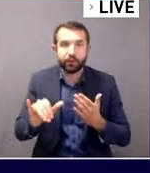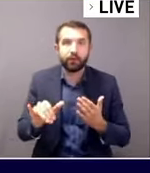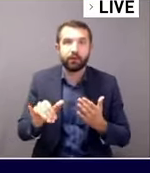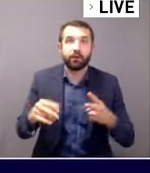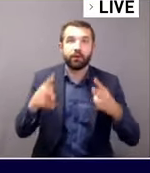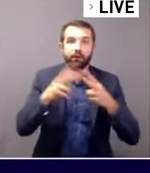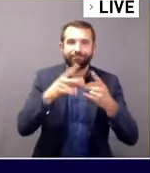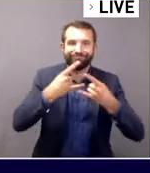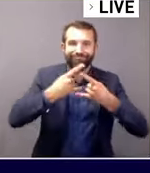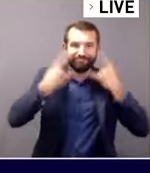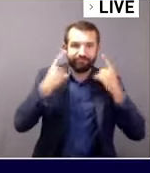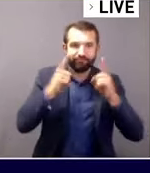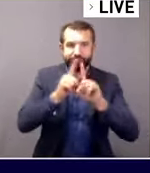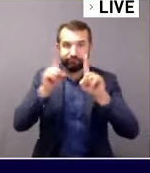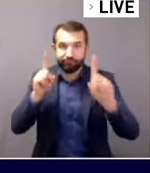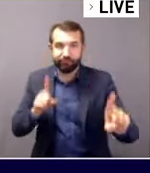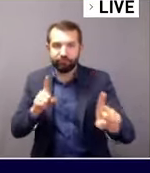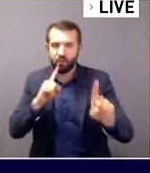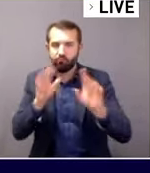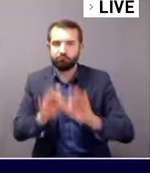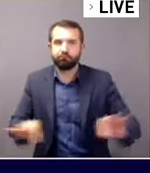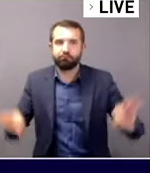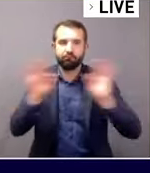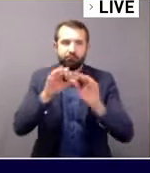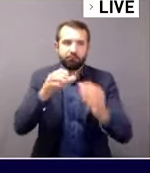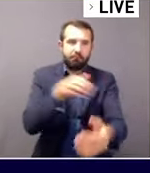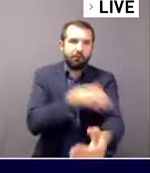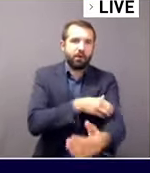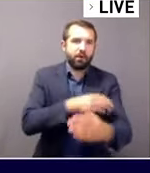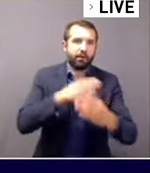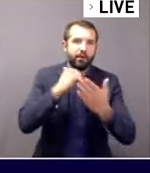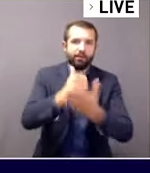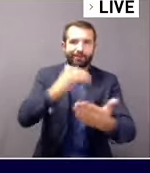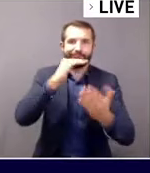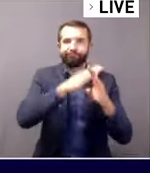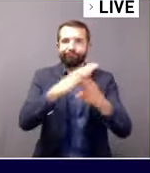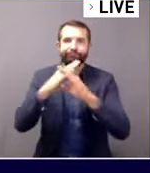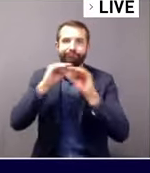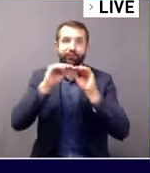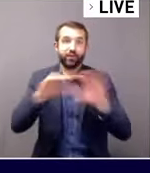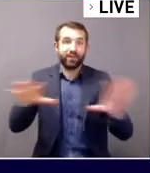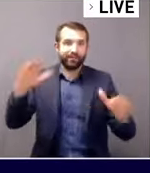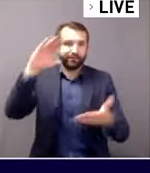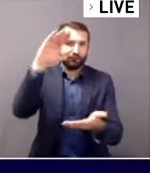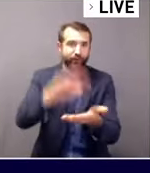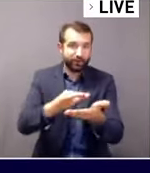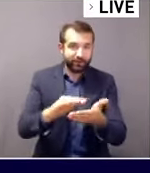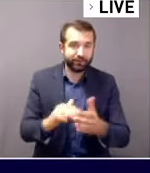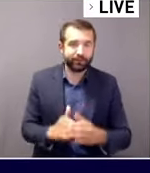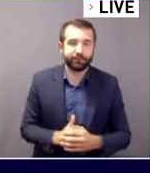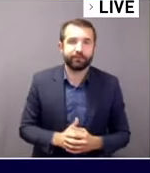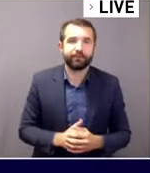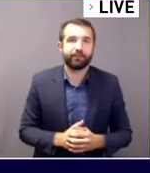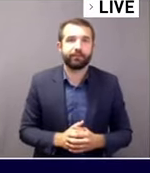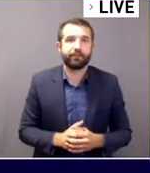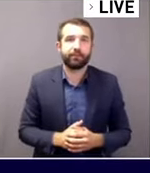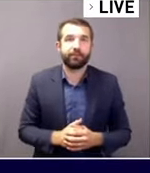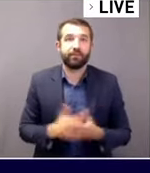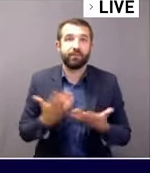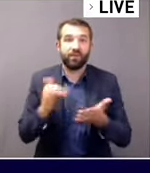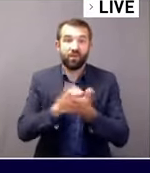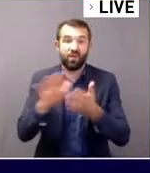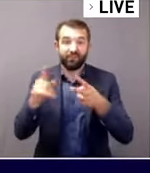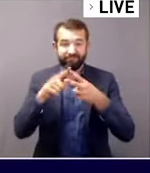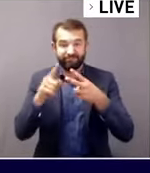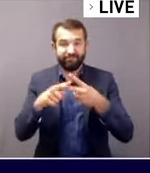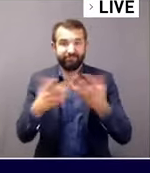that we've got in our armamentarium to reduce transmission of COVID-19. You don't need to do more than that. You just need to follow both